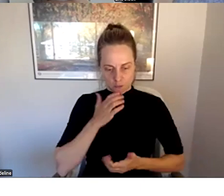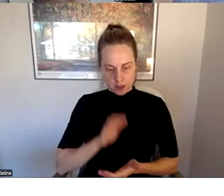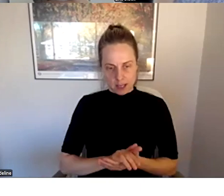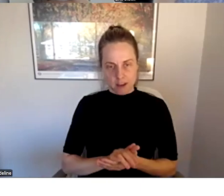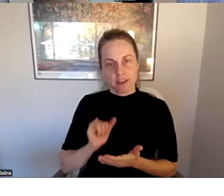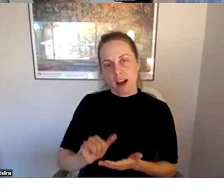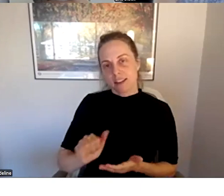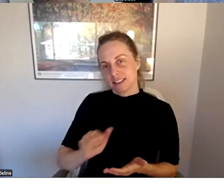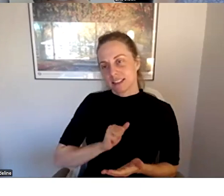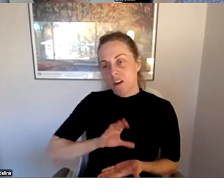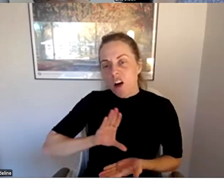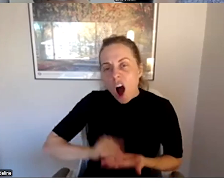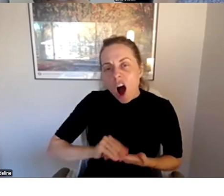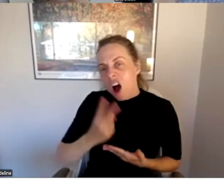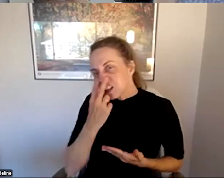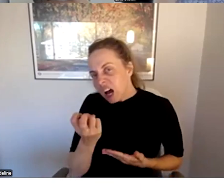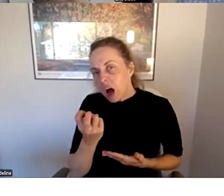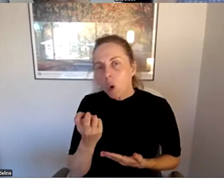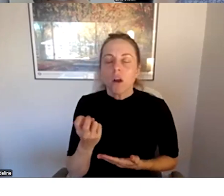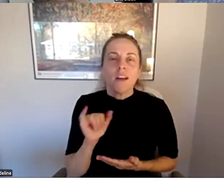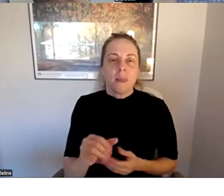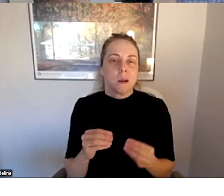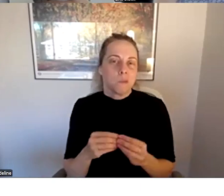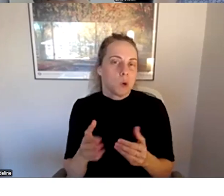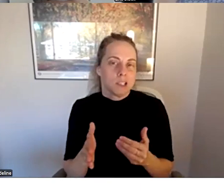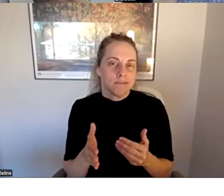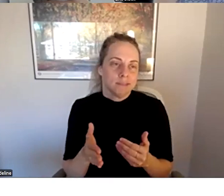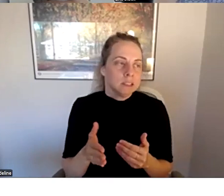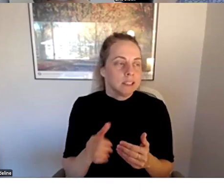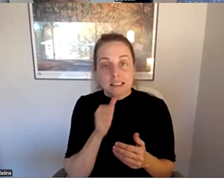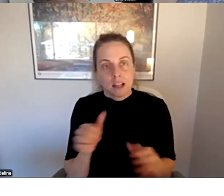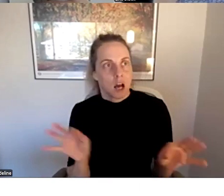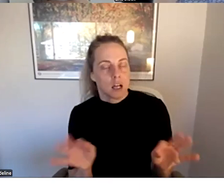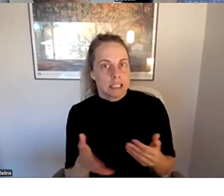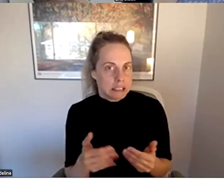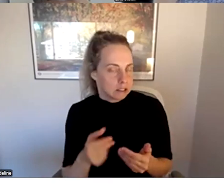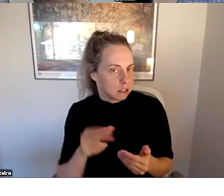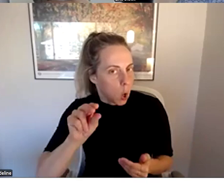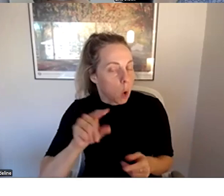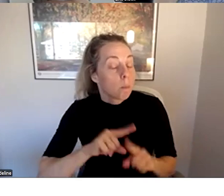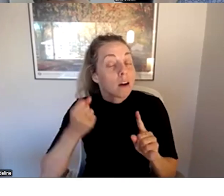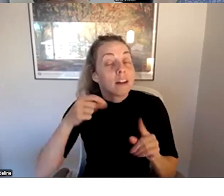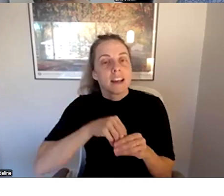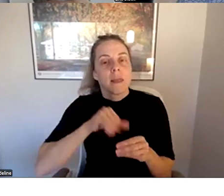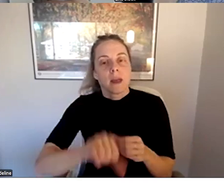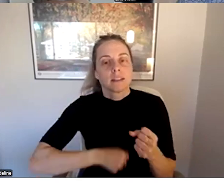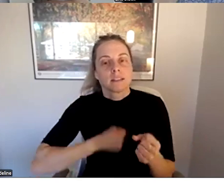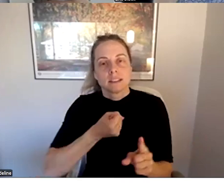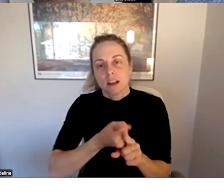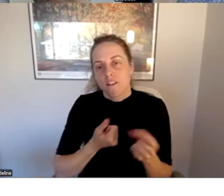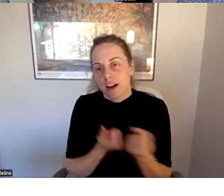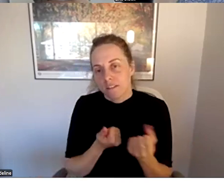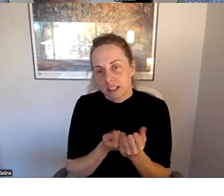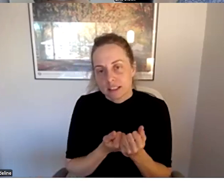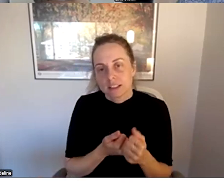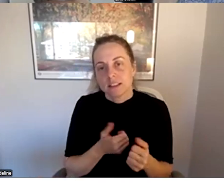self-doubt, like obviously either, you know, easier said than done, but like in that self-advocacy to ask for someone